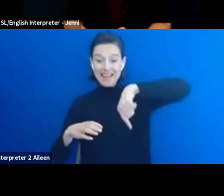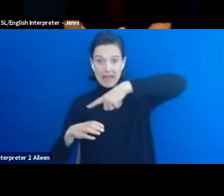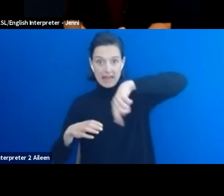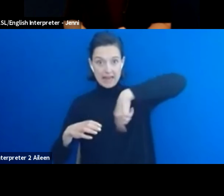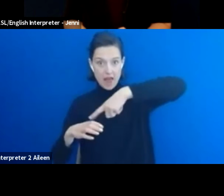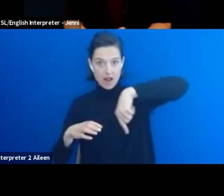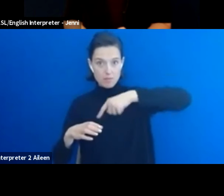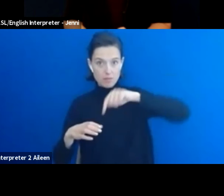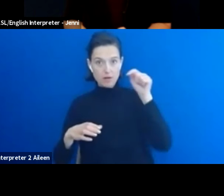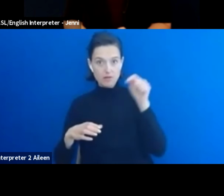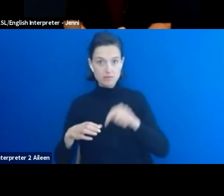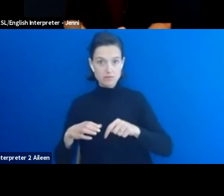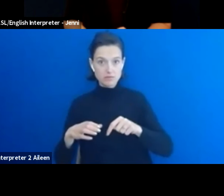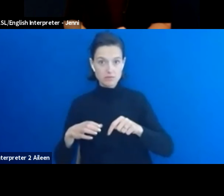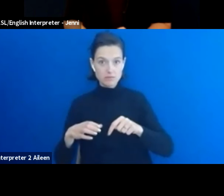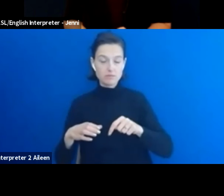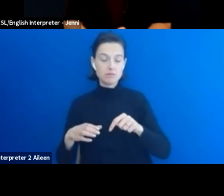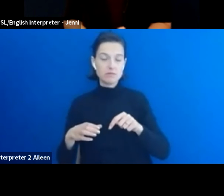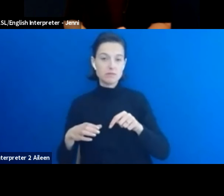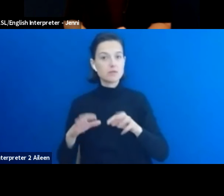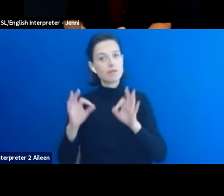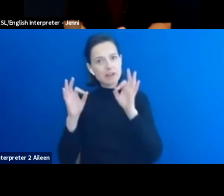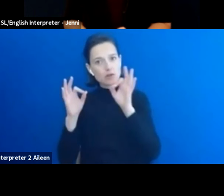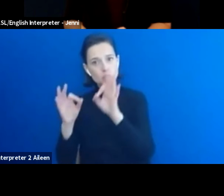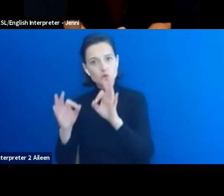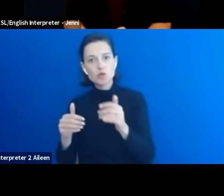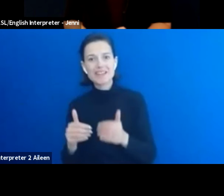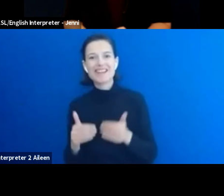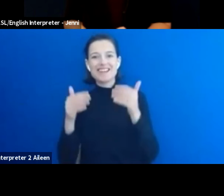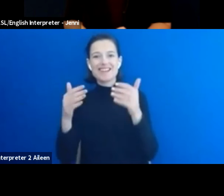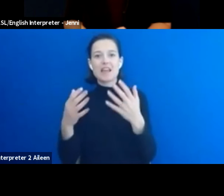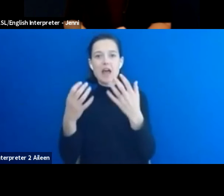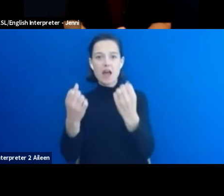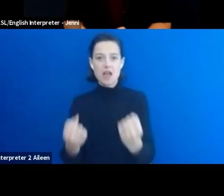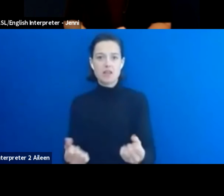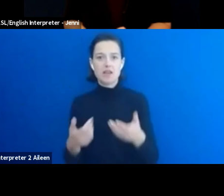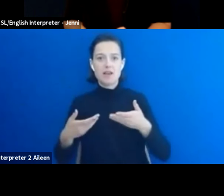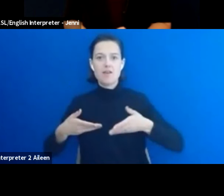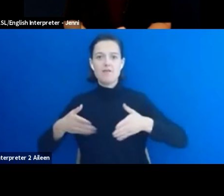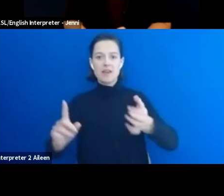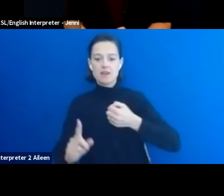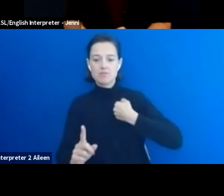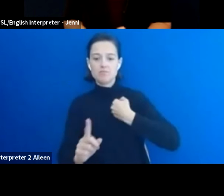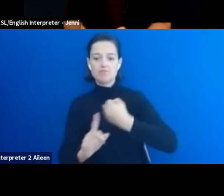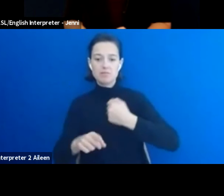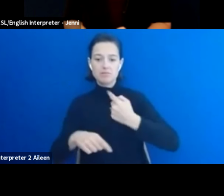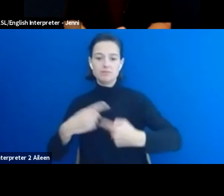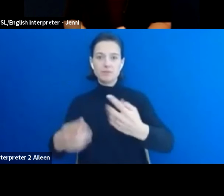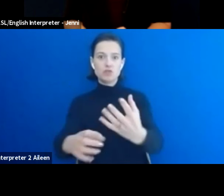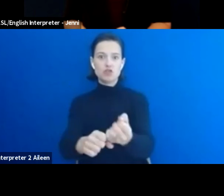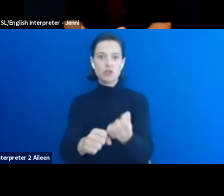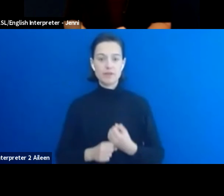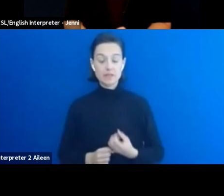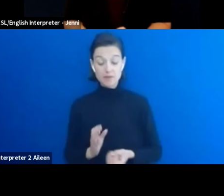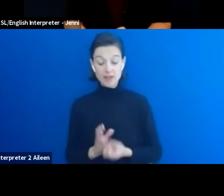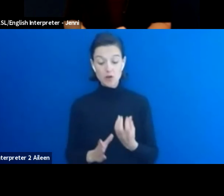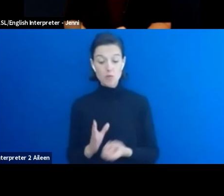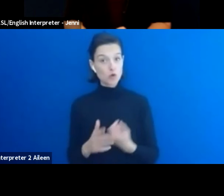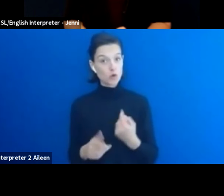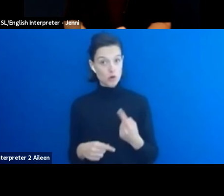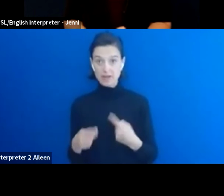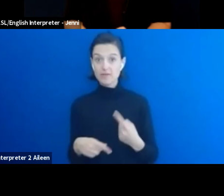auf einen guten und nachhaltigen Weg bringen konnten. Also die Produktentwicklung war innerhalb